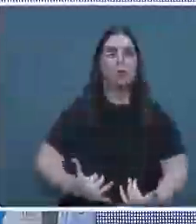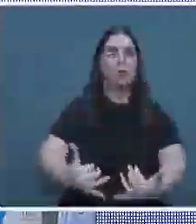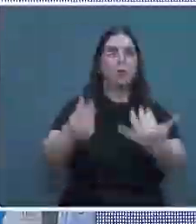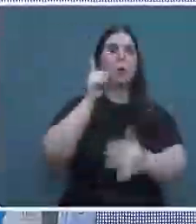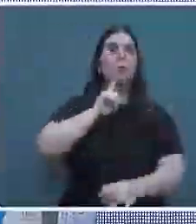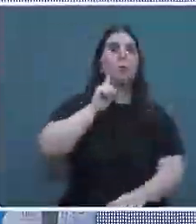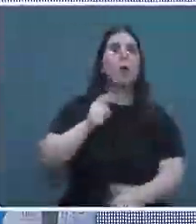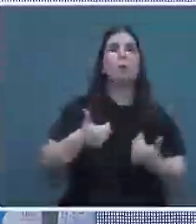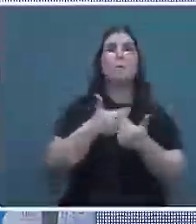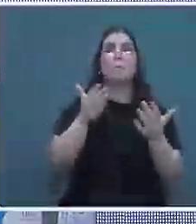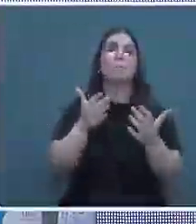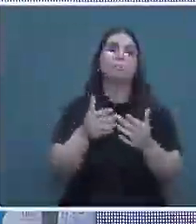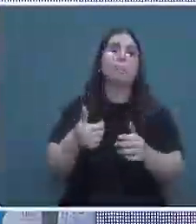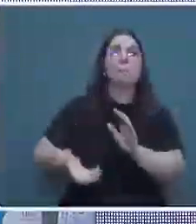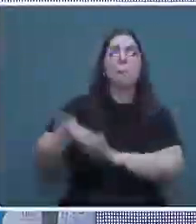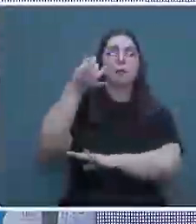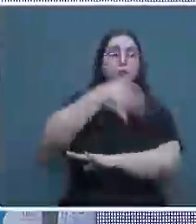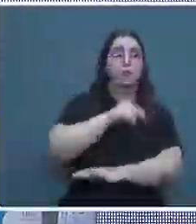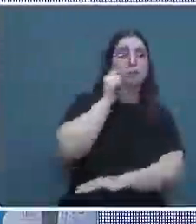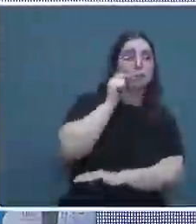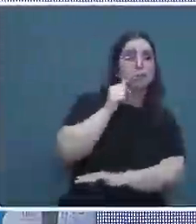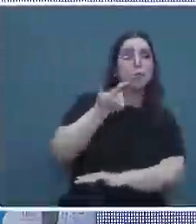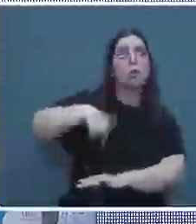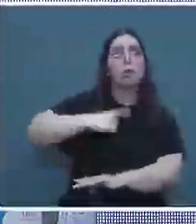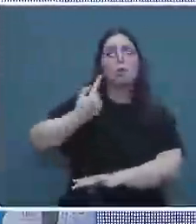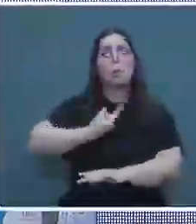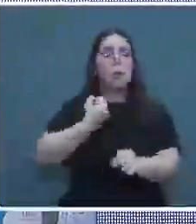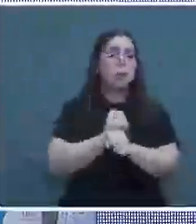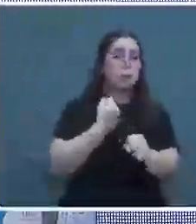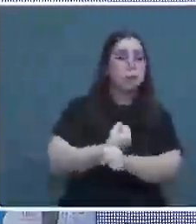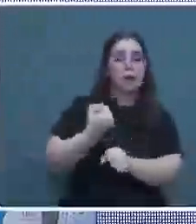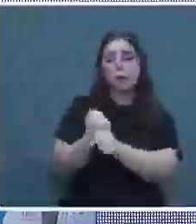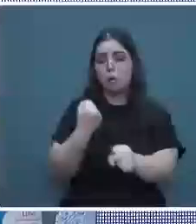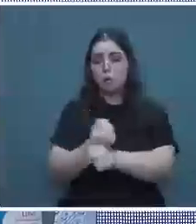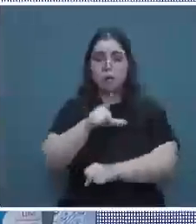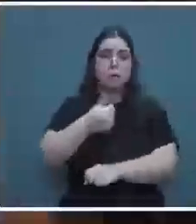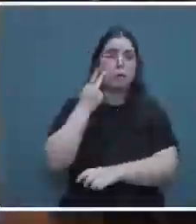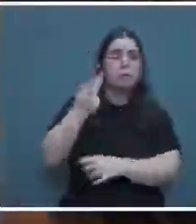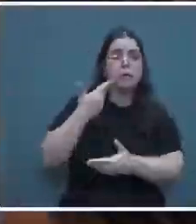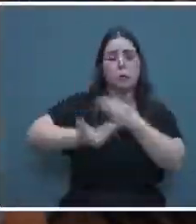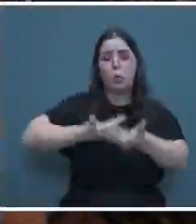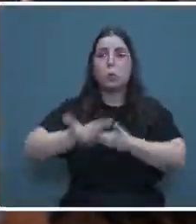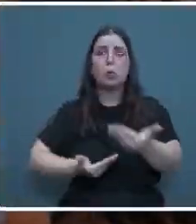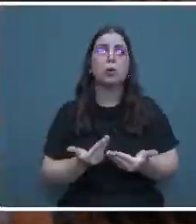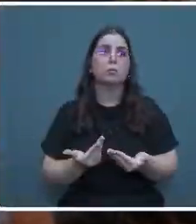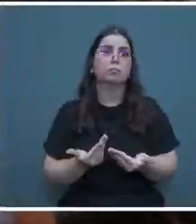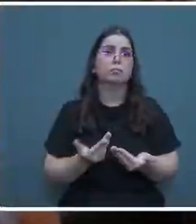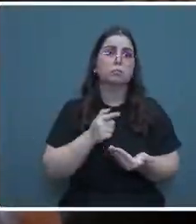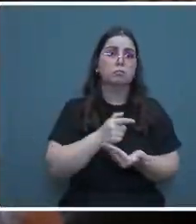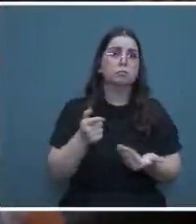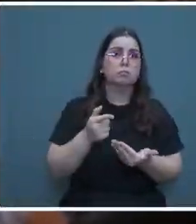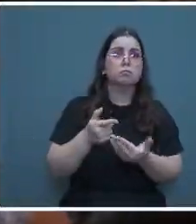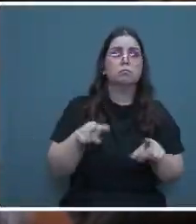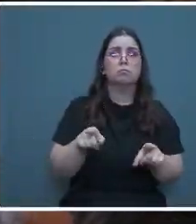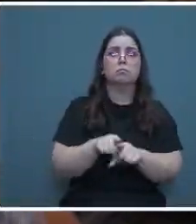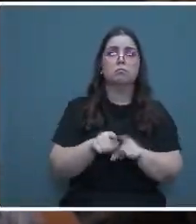are than men. And then it's a part of our life to work and to co-live with two genders.